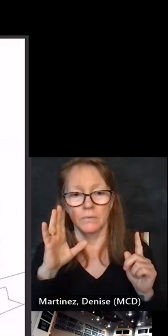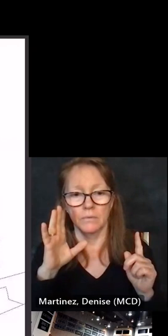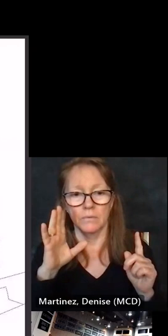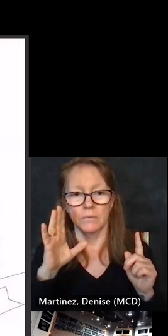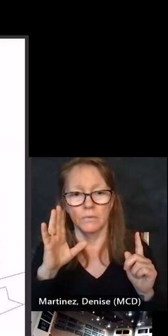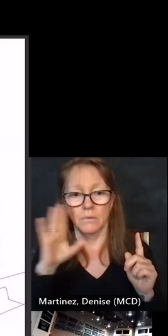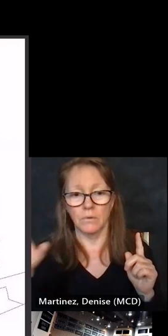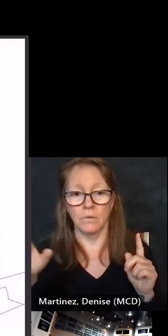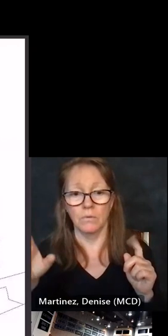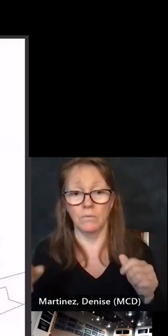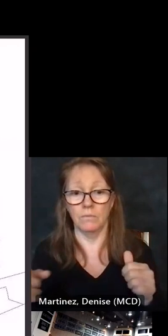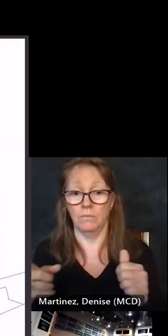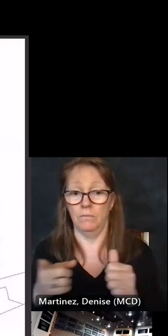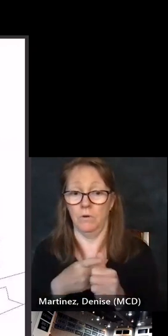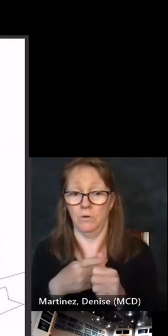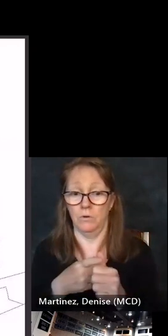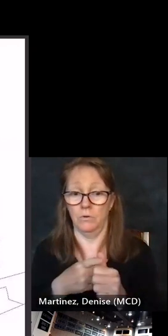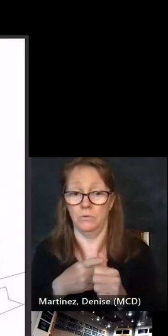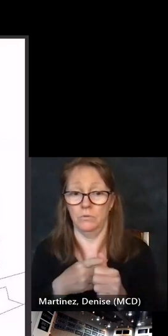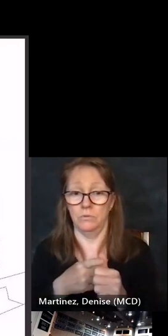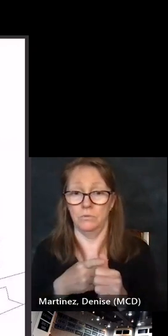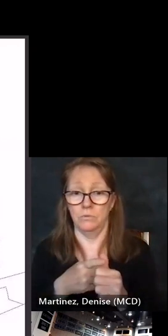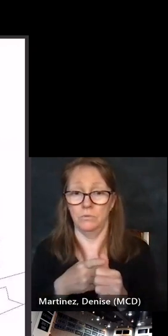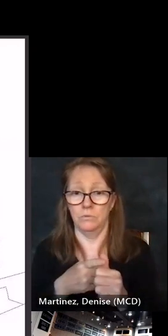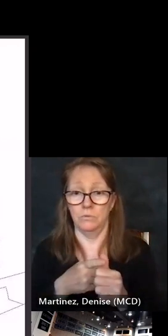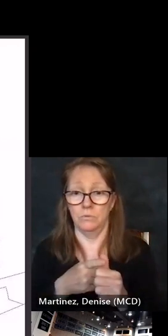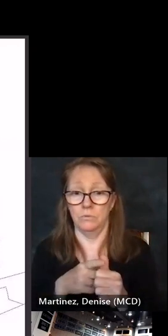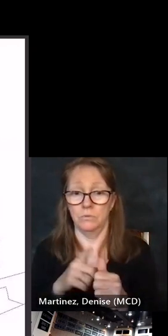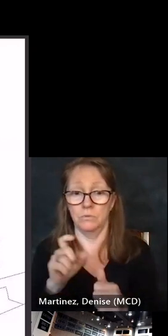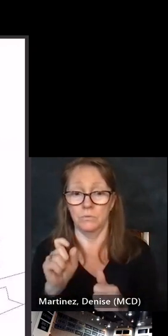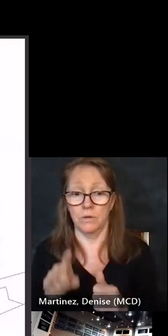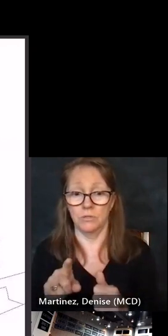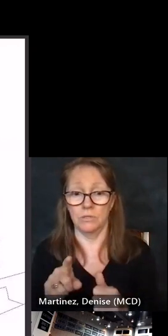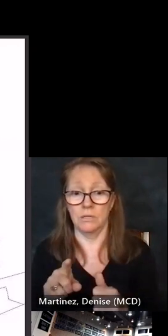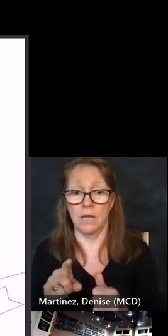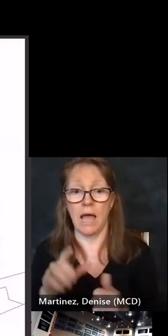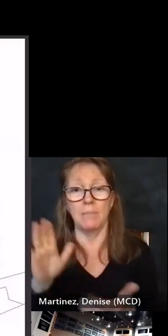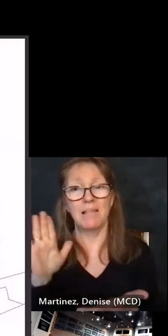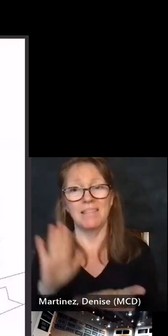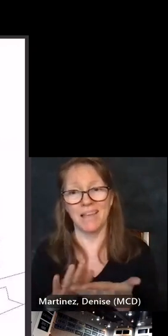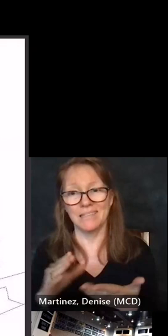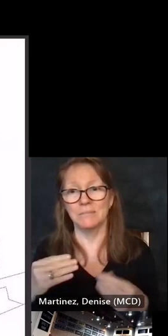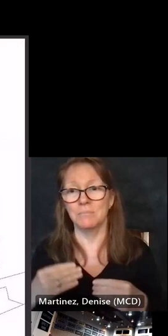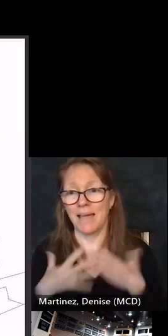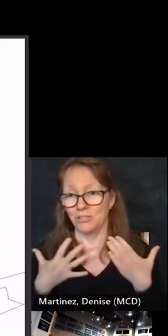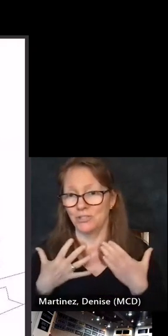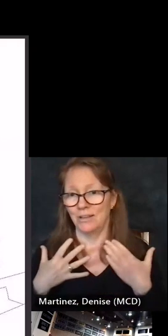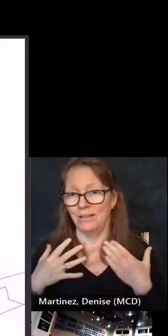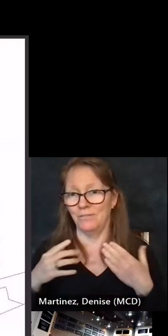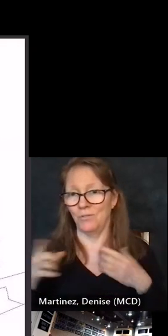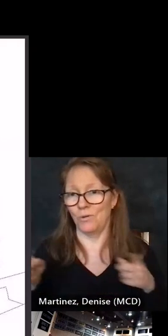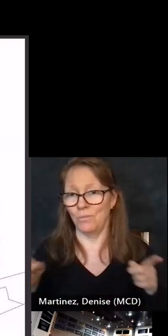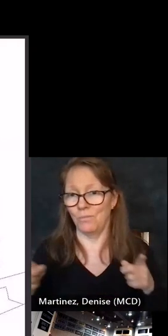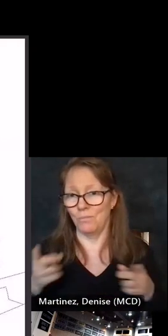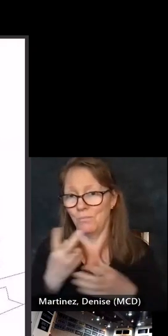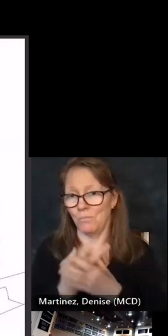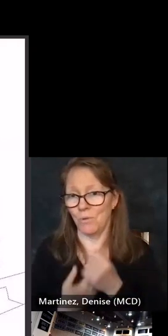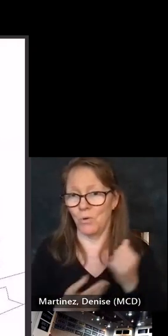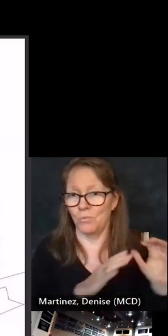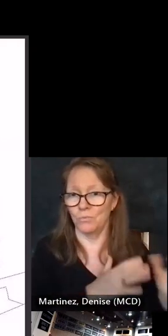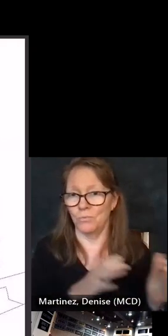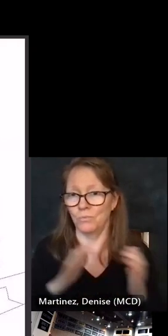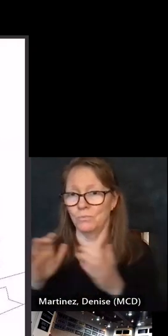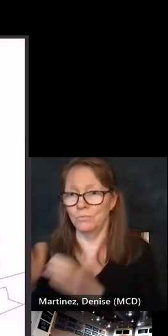First question, I'm more logistic. I'm less passionate than both sides, probably. But if you were to build this as it's